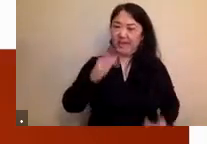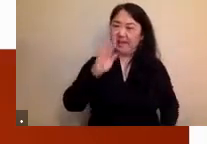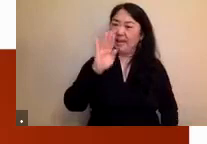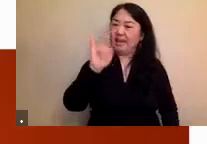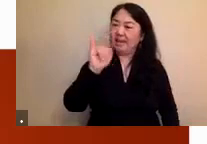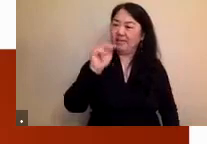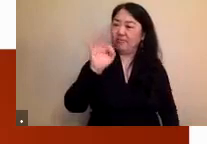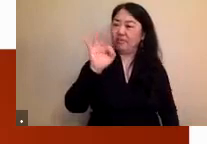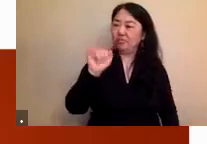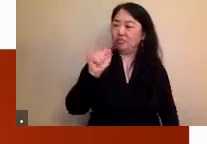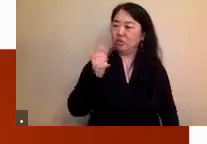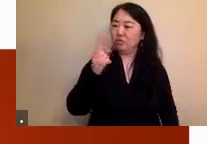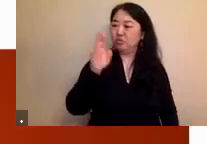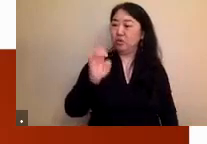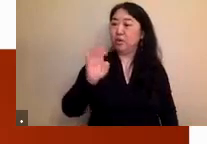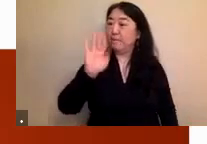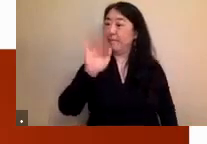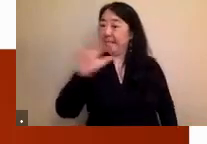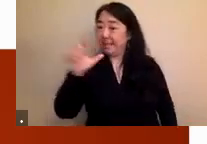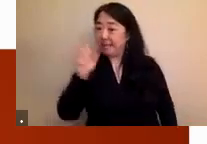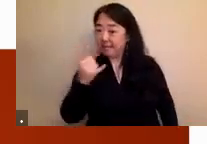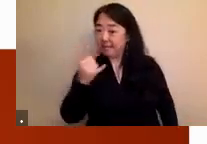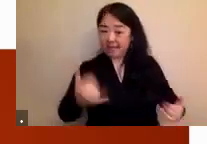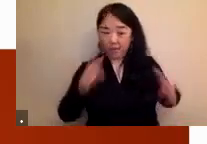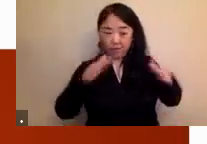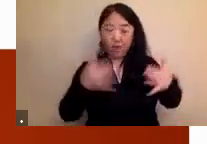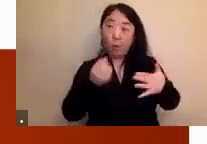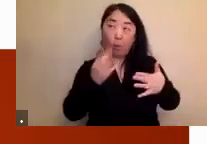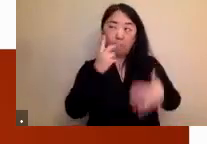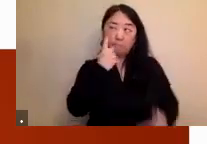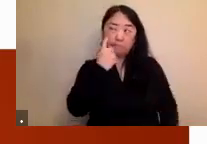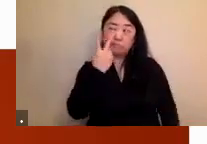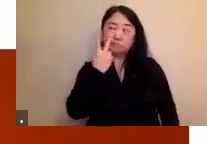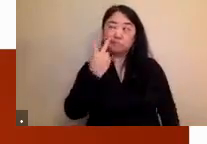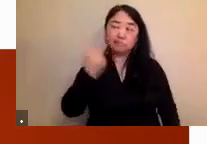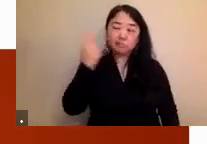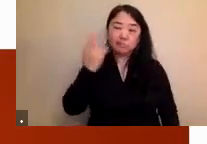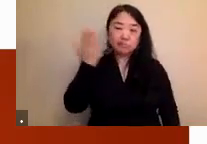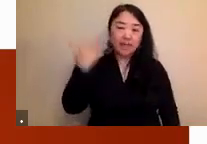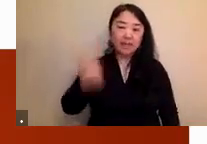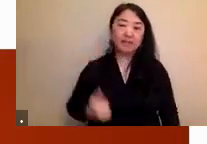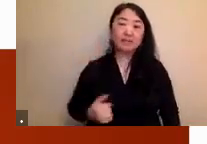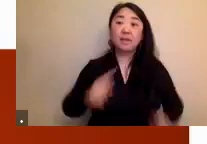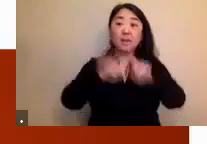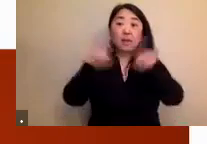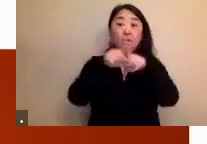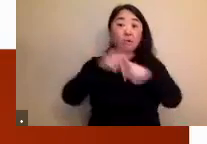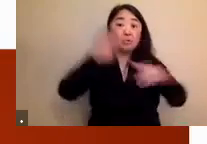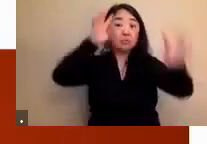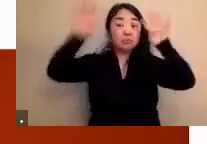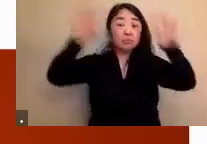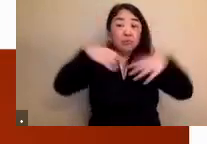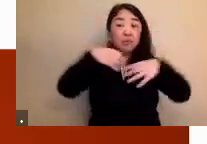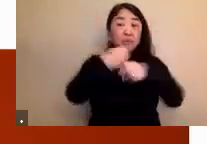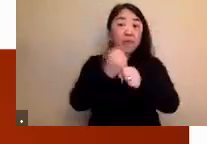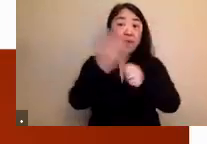in the past. It also was created to commit to